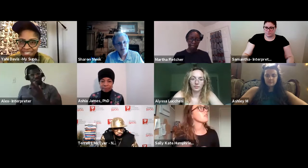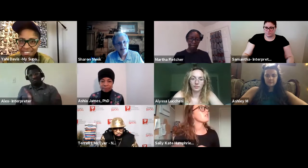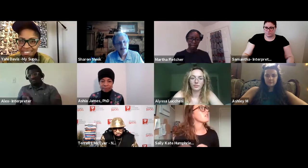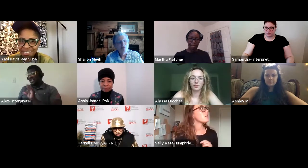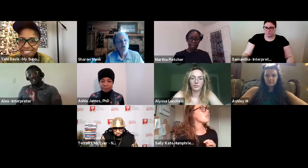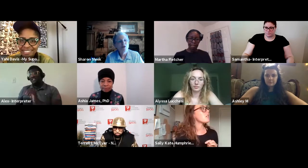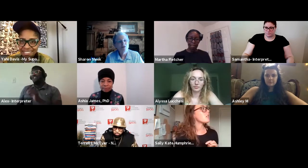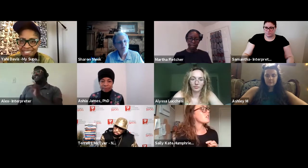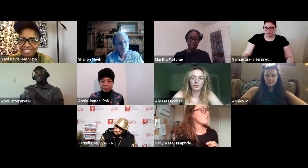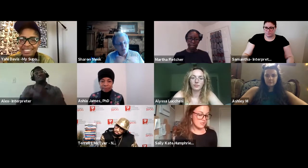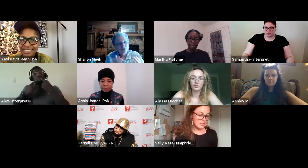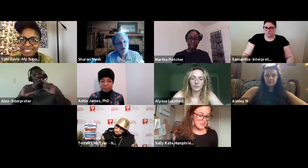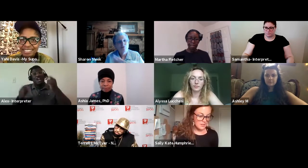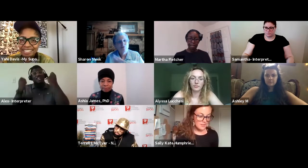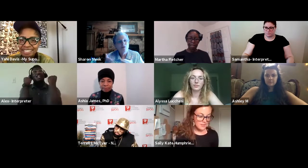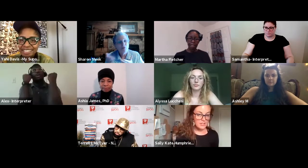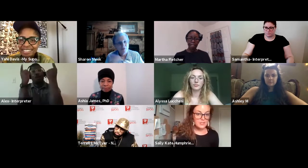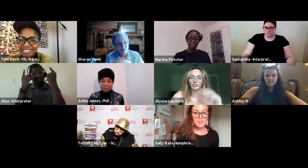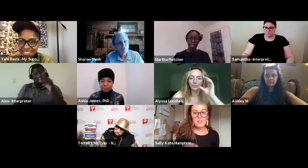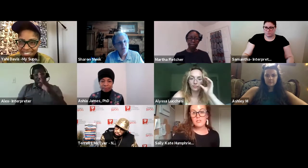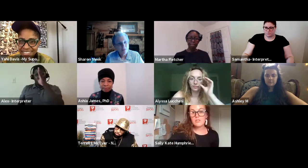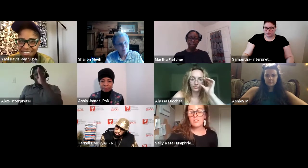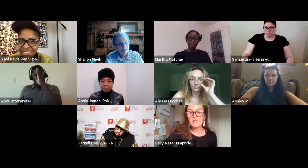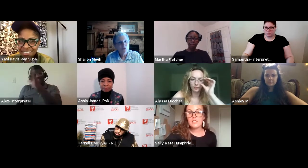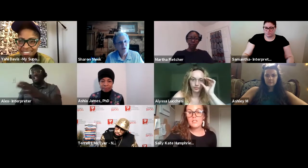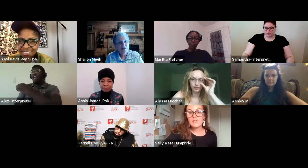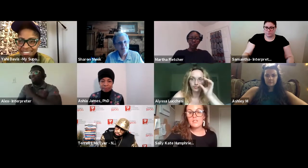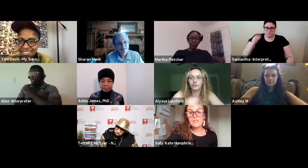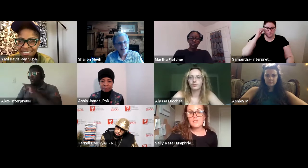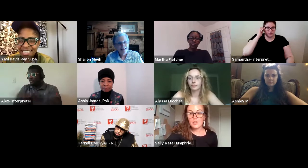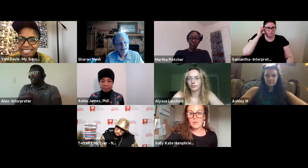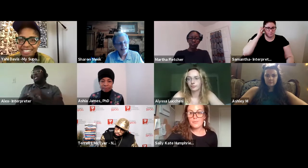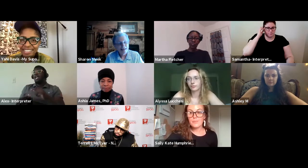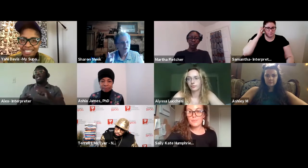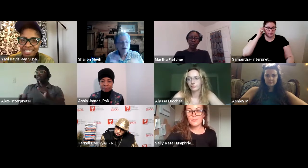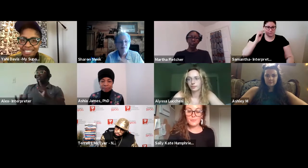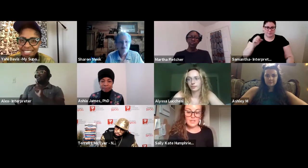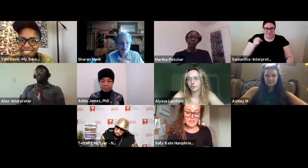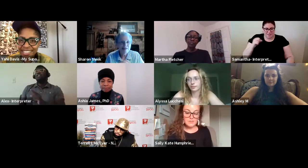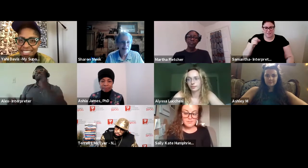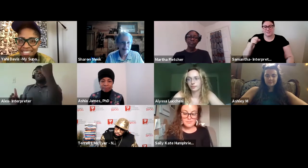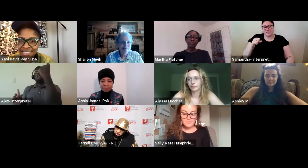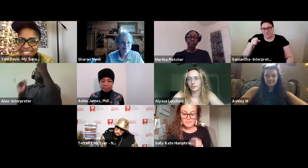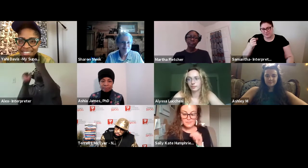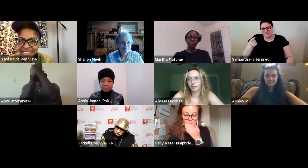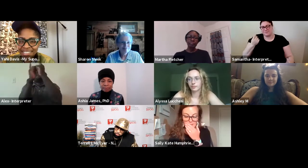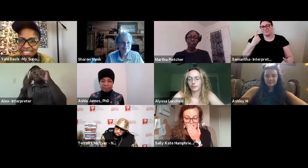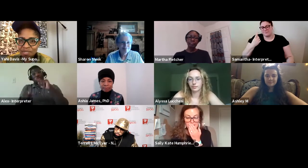him and he was going to be with him when he passed away. Yes. And that was some exciting